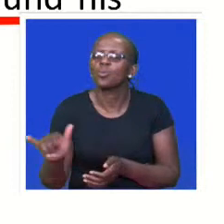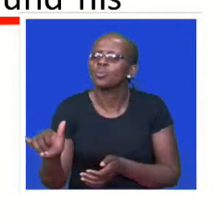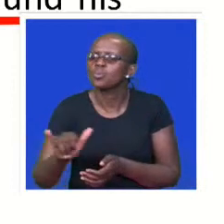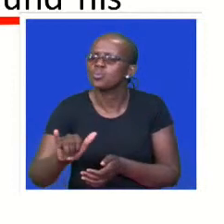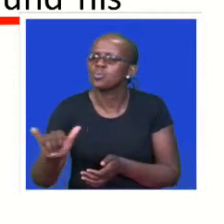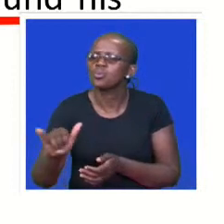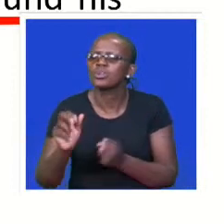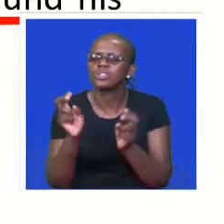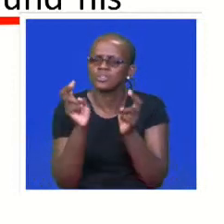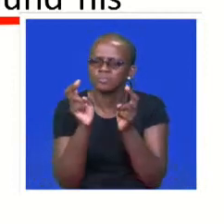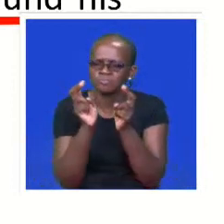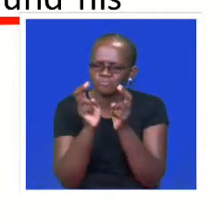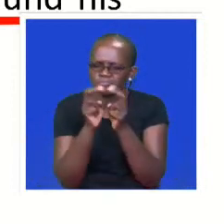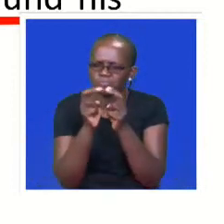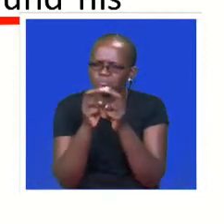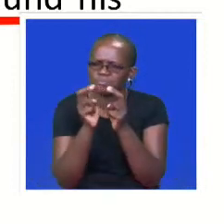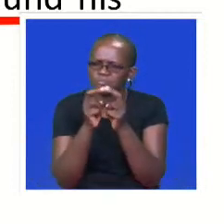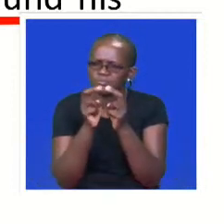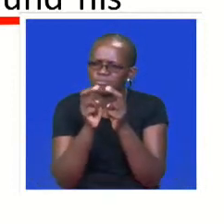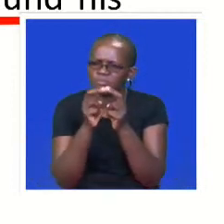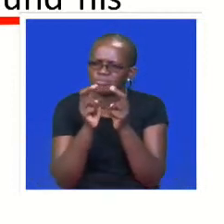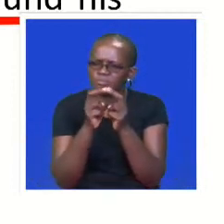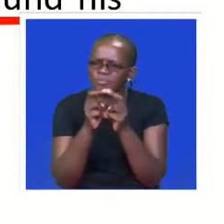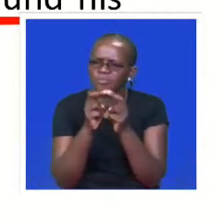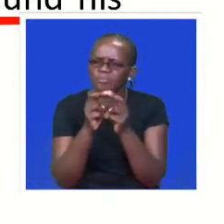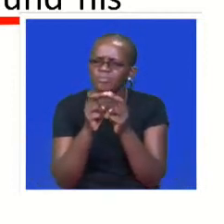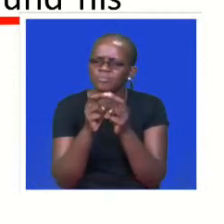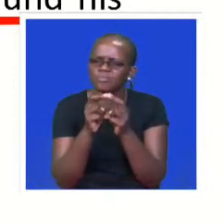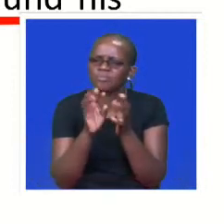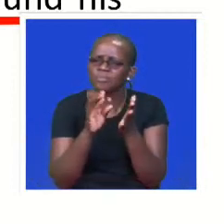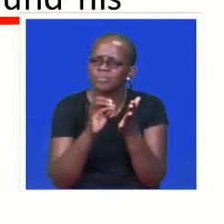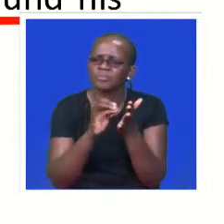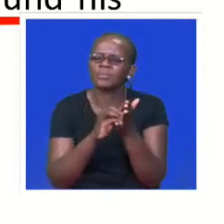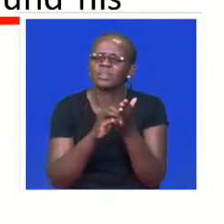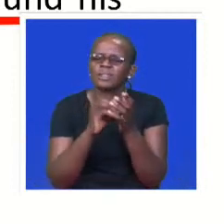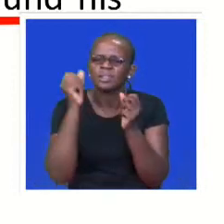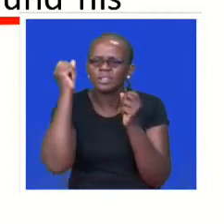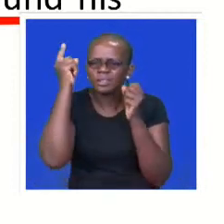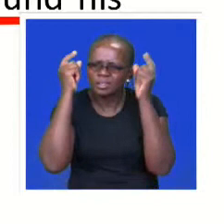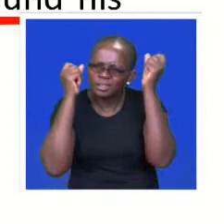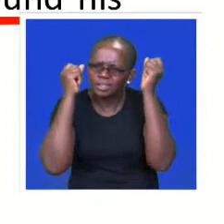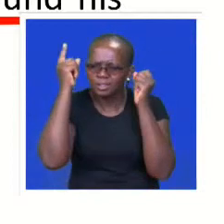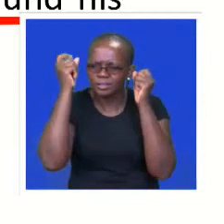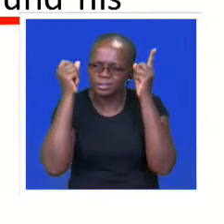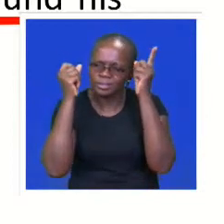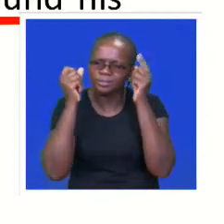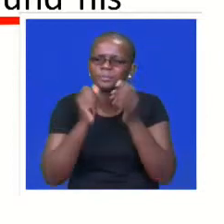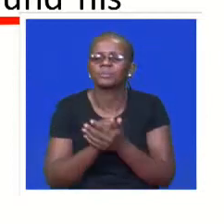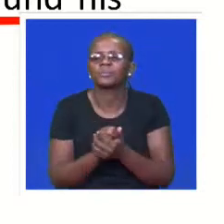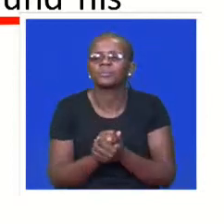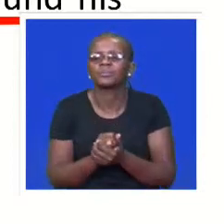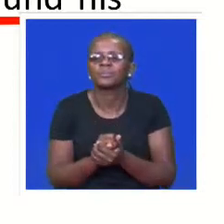at the word suddenly there. Which mouse suddenly had an idea? It is